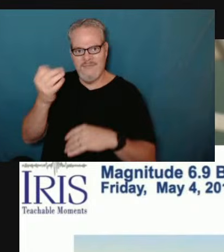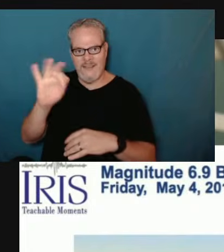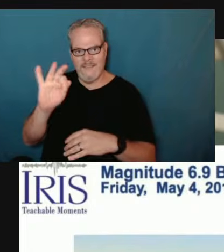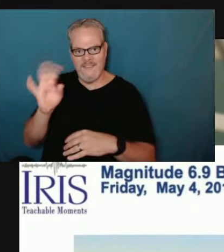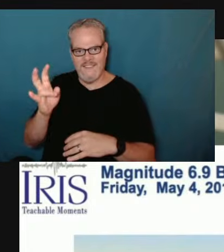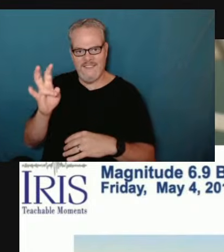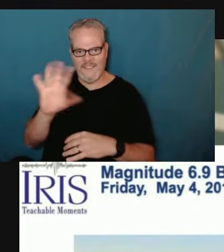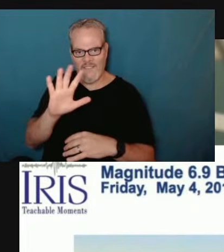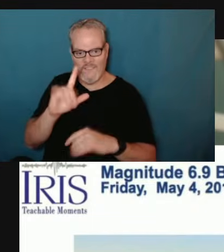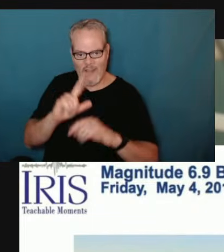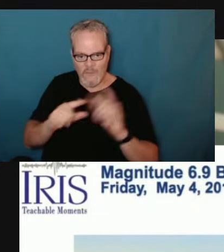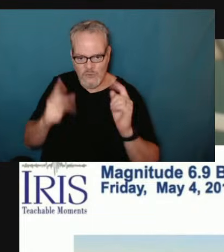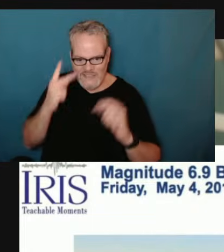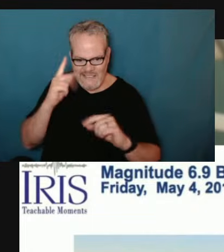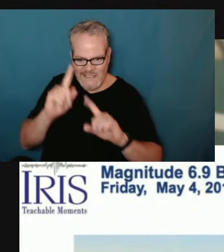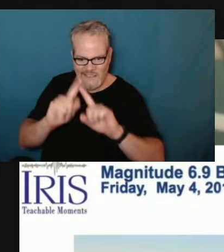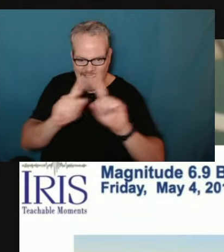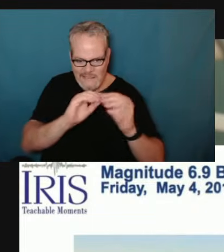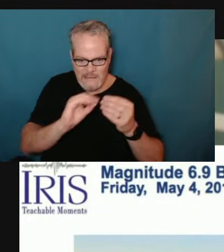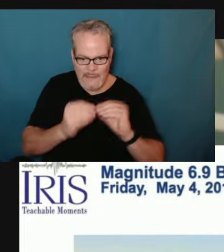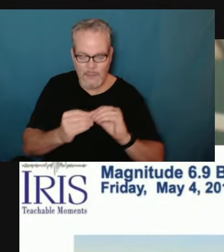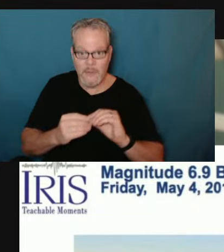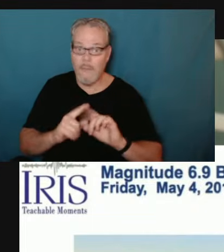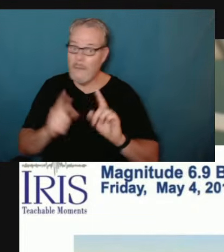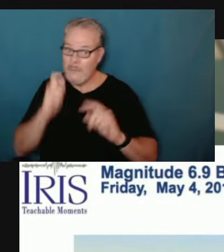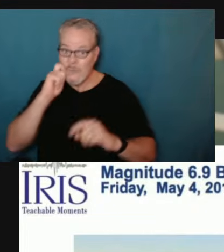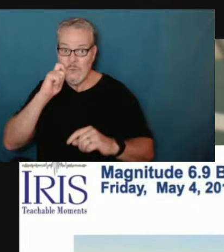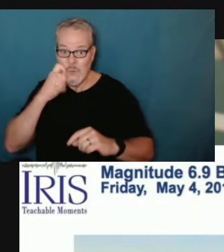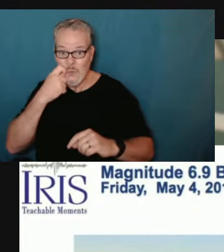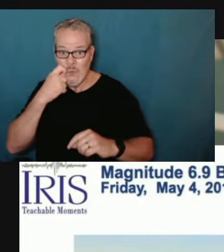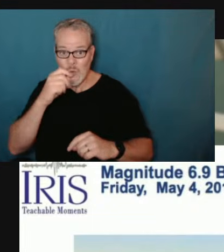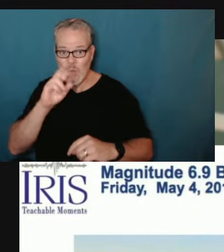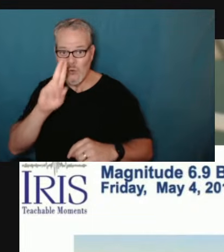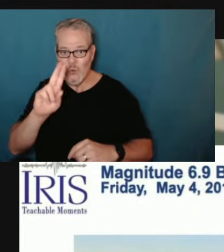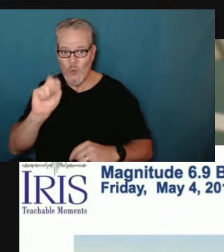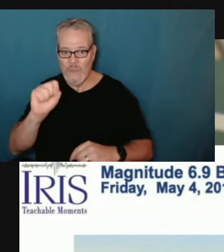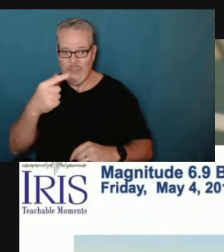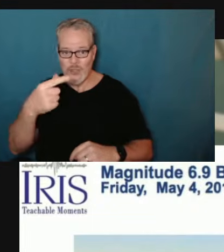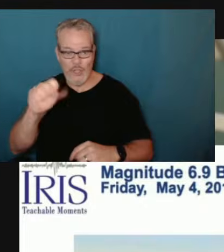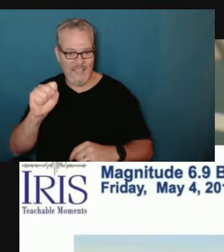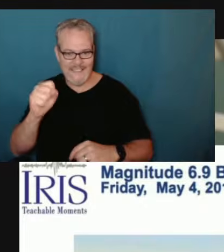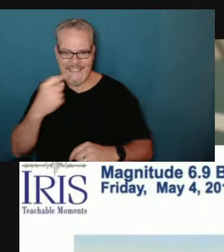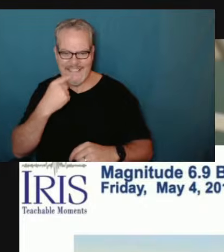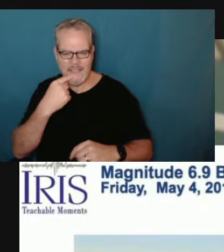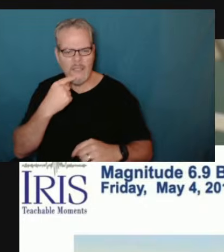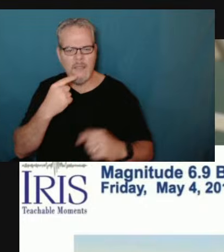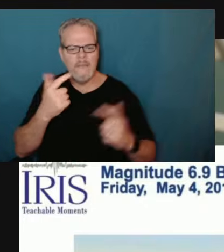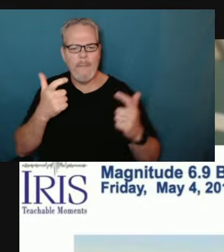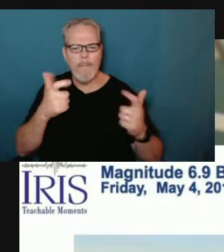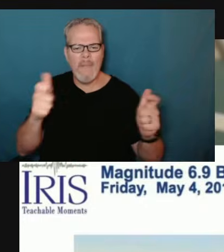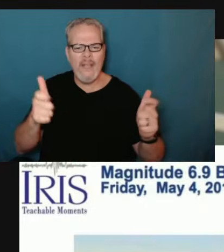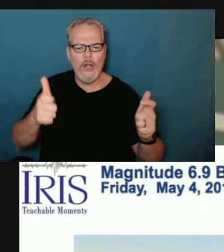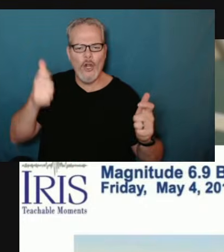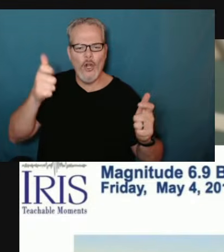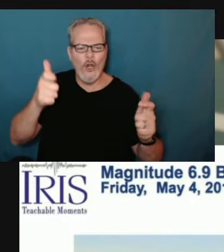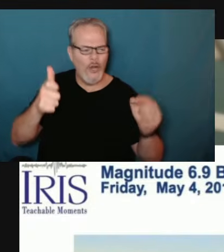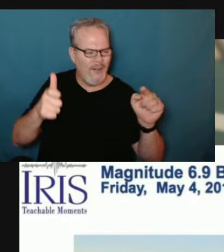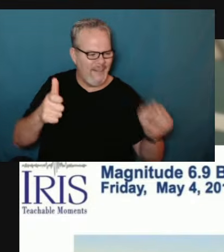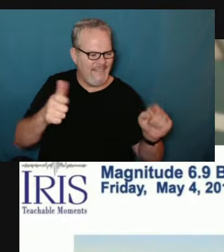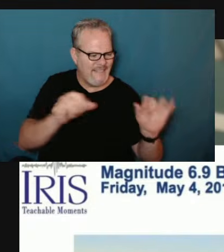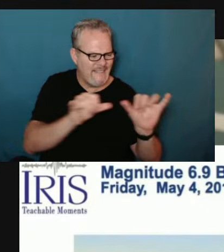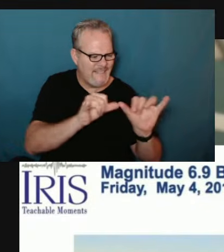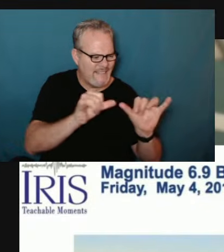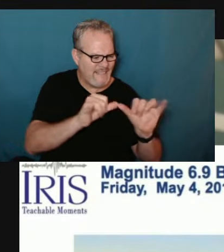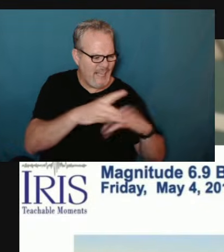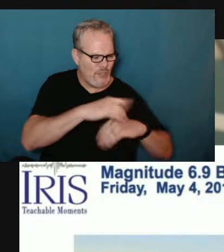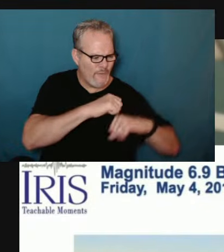there's actually a cool USGS website tool. How much bigger is a magnitude blah, blah, blah earthquake than this magnitude? So you punch